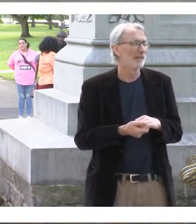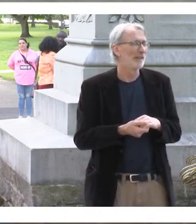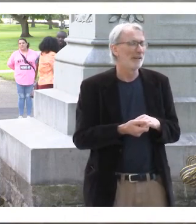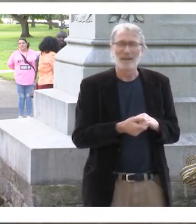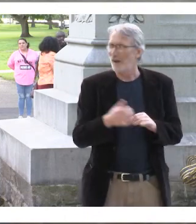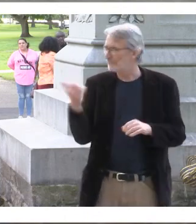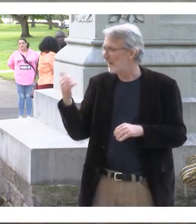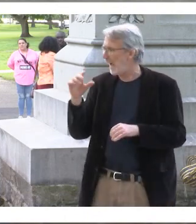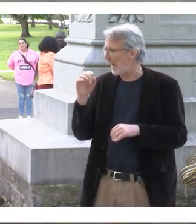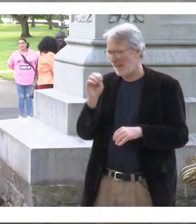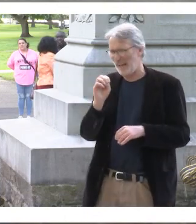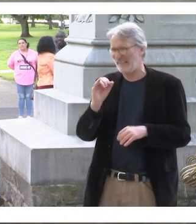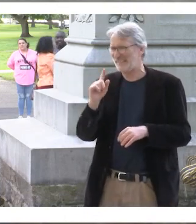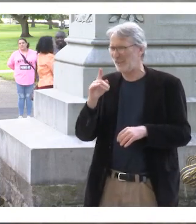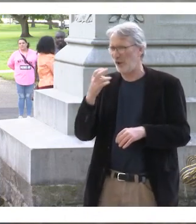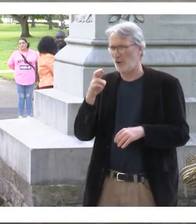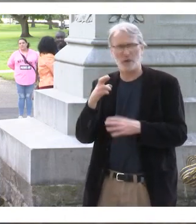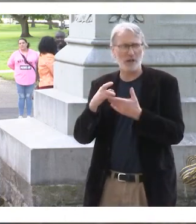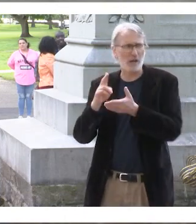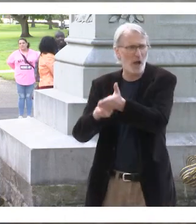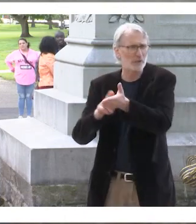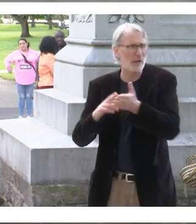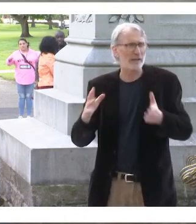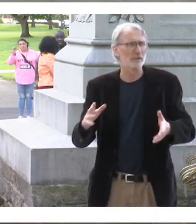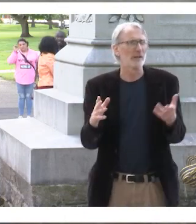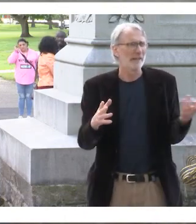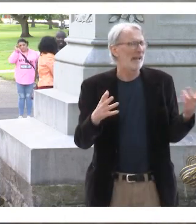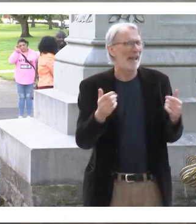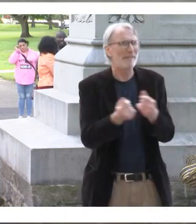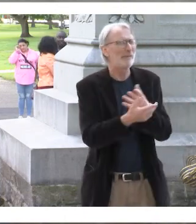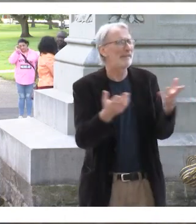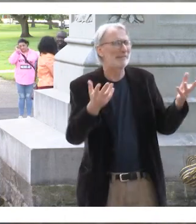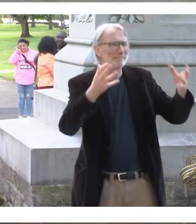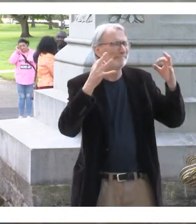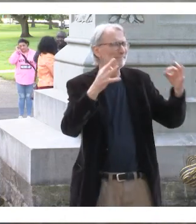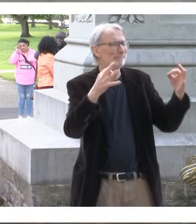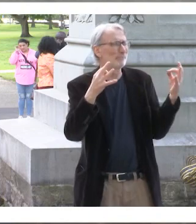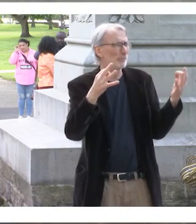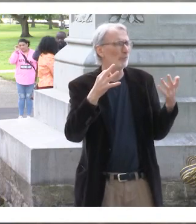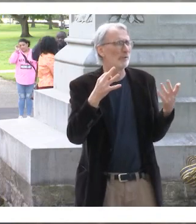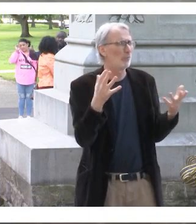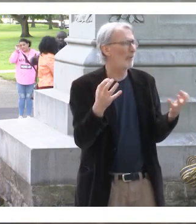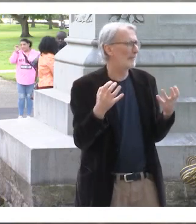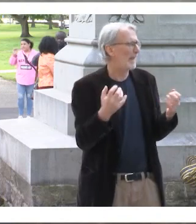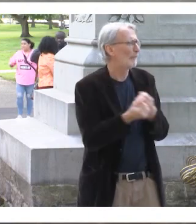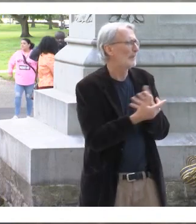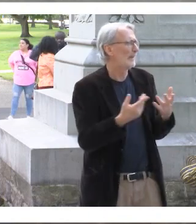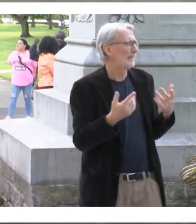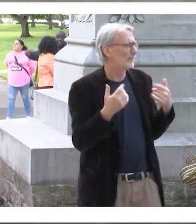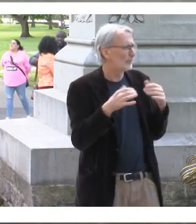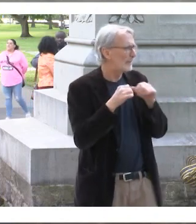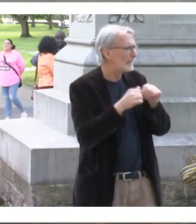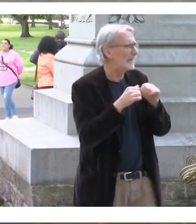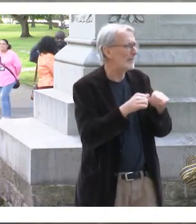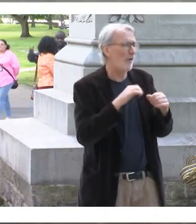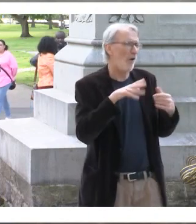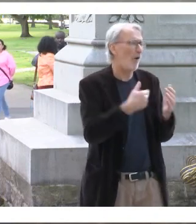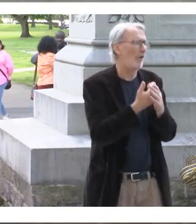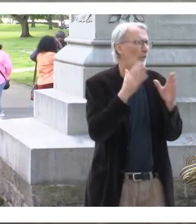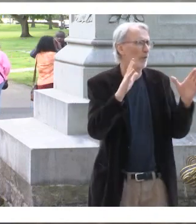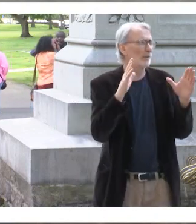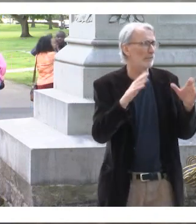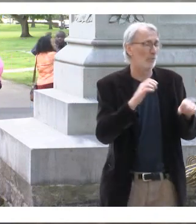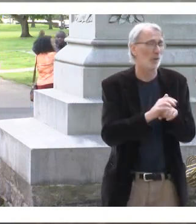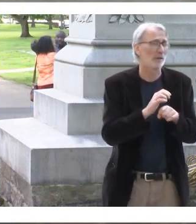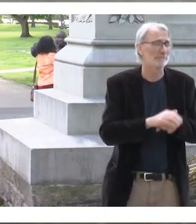Eisler, our local contractor, and it just continues. So looking forward to all the continuing investment and all the great work that's going to